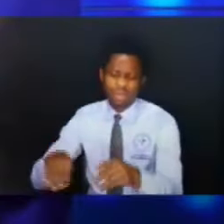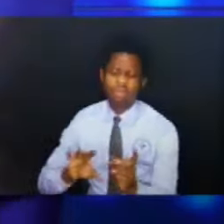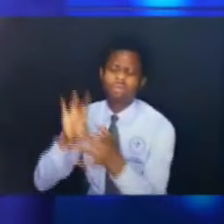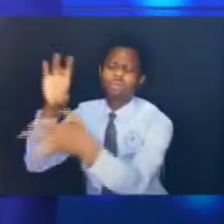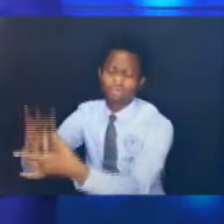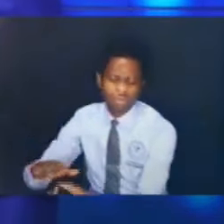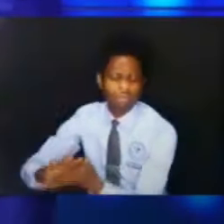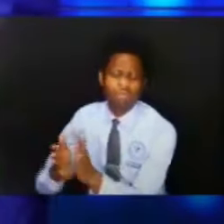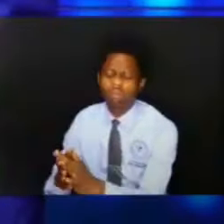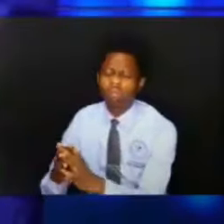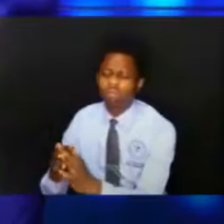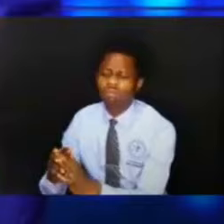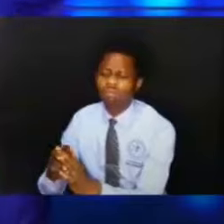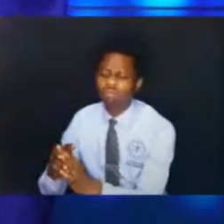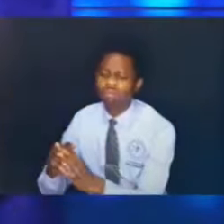sinner.